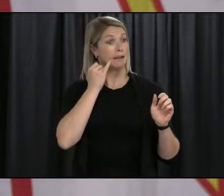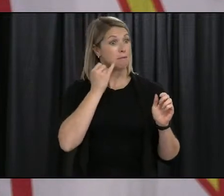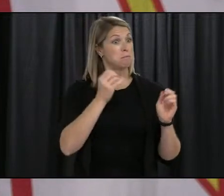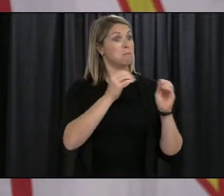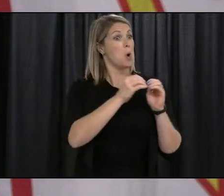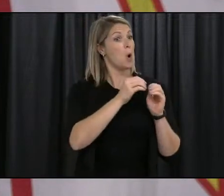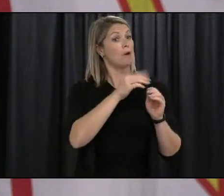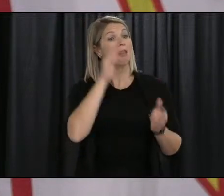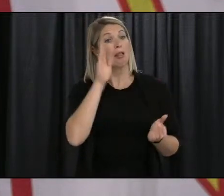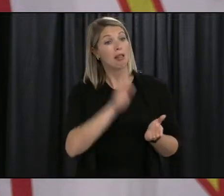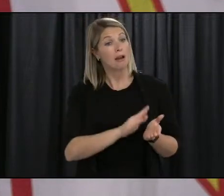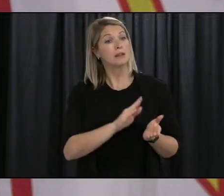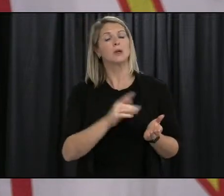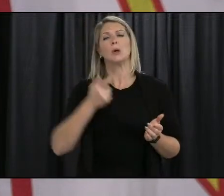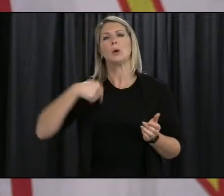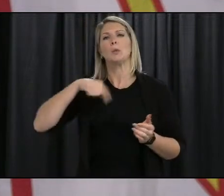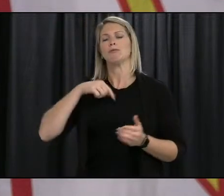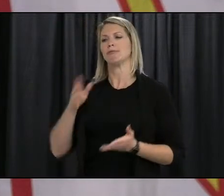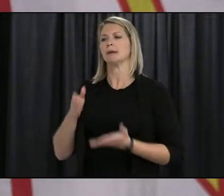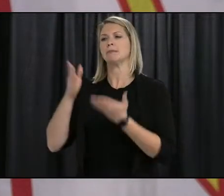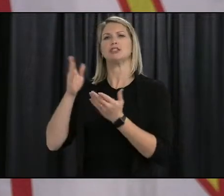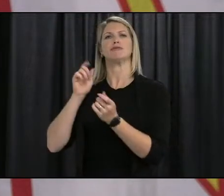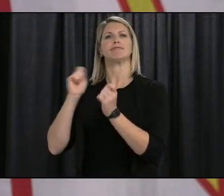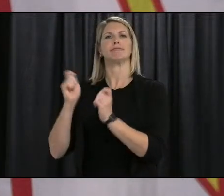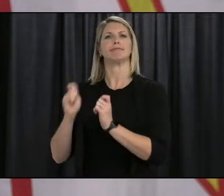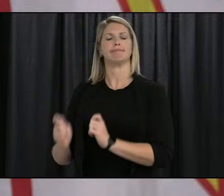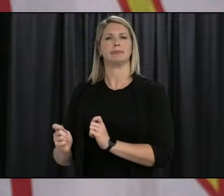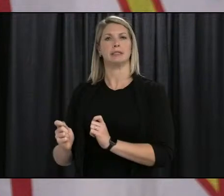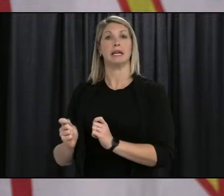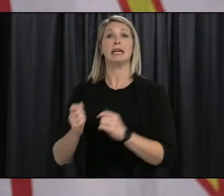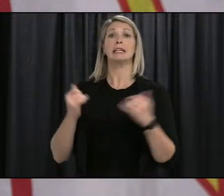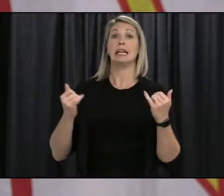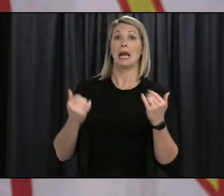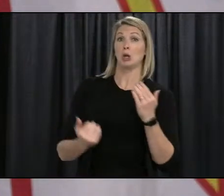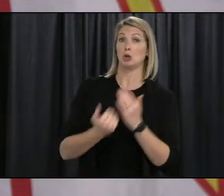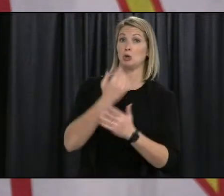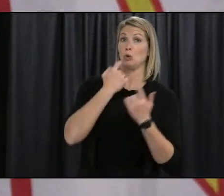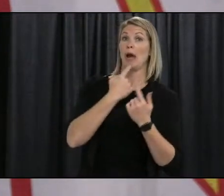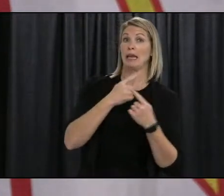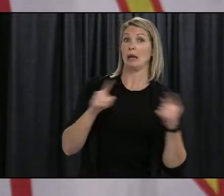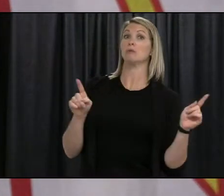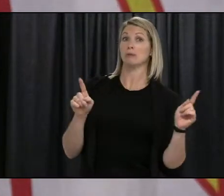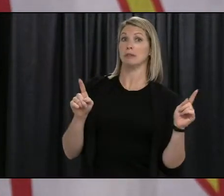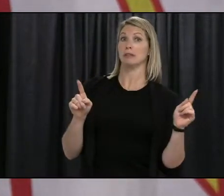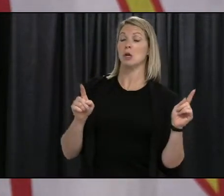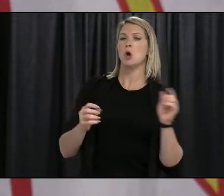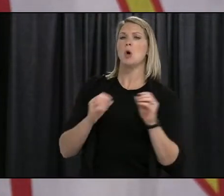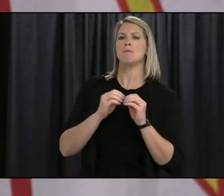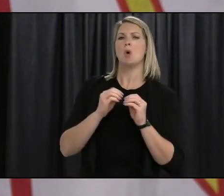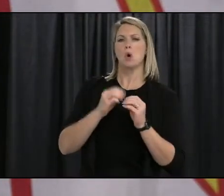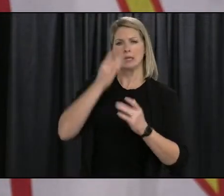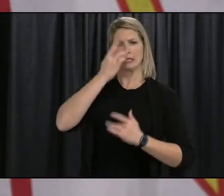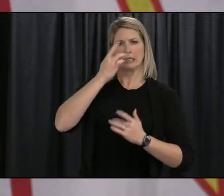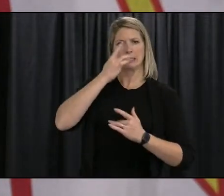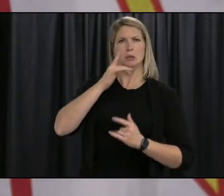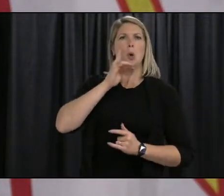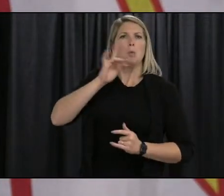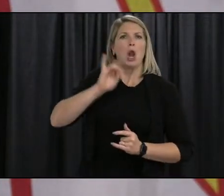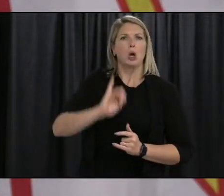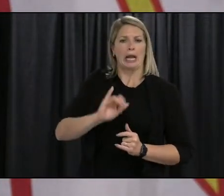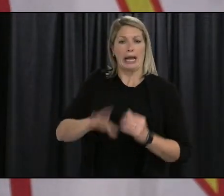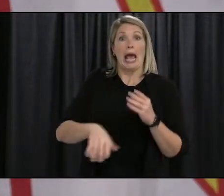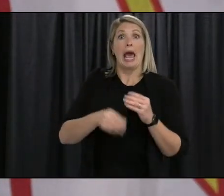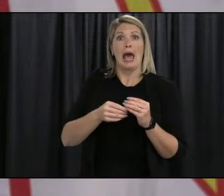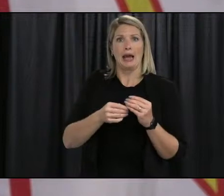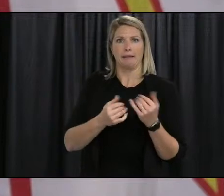guidelines. To that end, today I'm announcing some changes to symptom guidance related to COVID-19 testing. Up